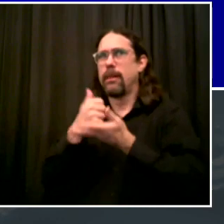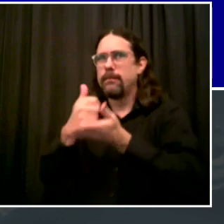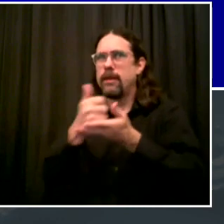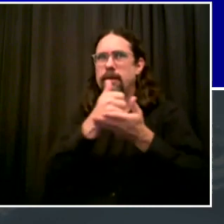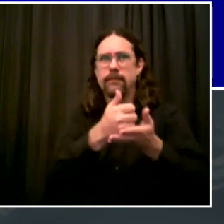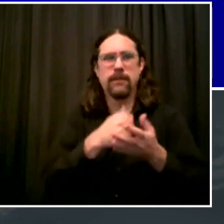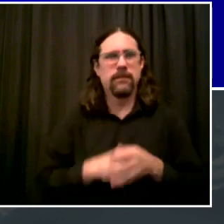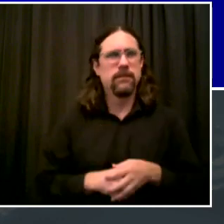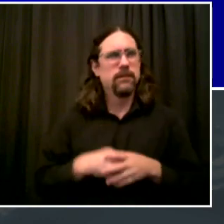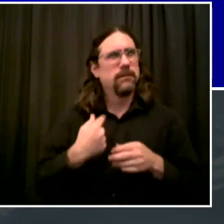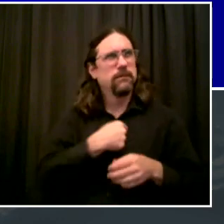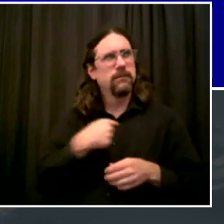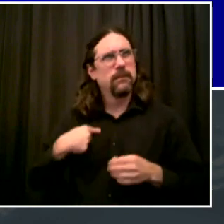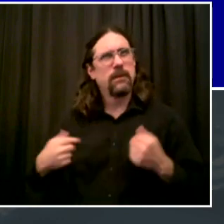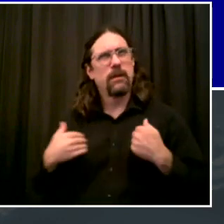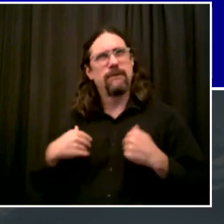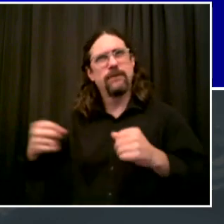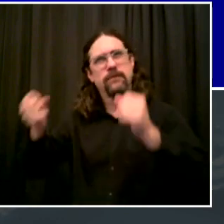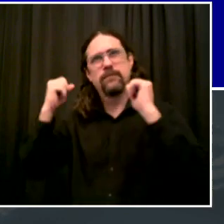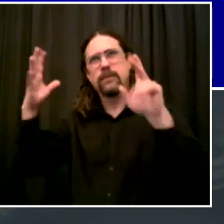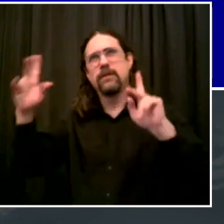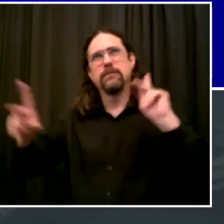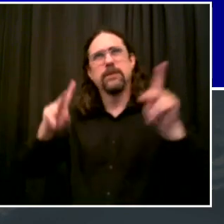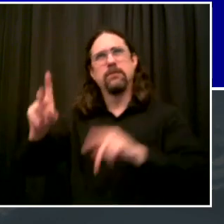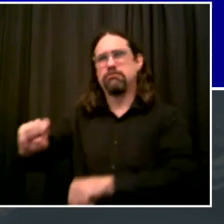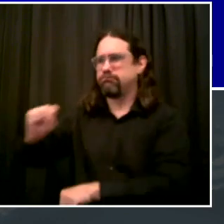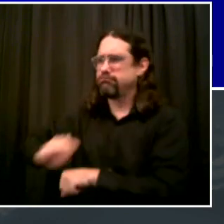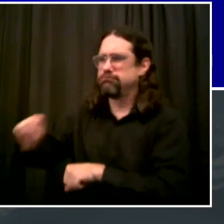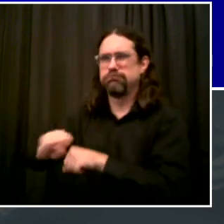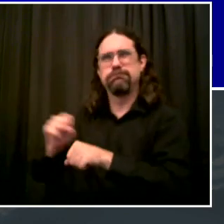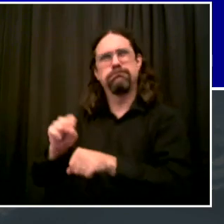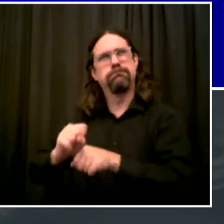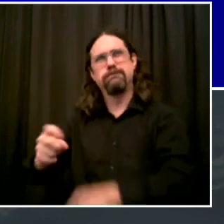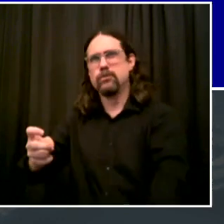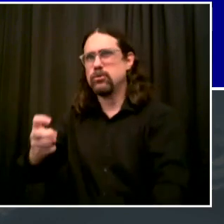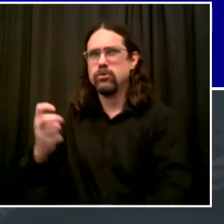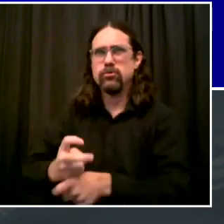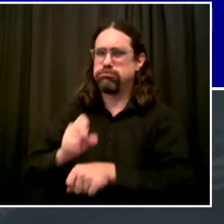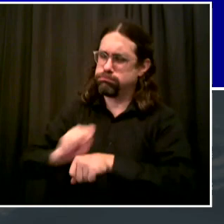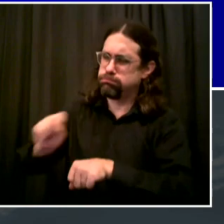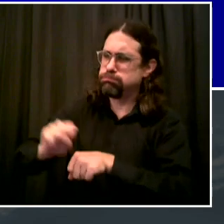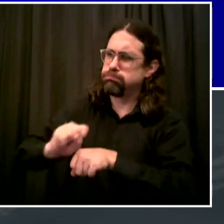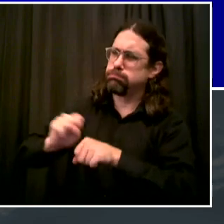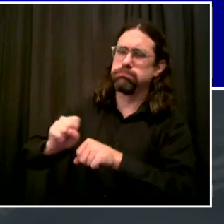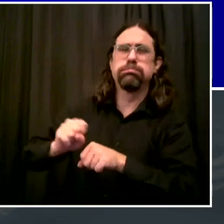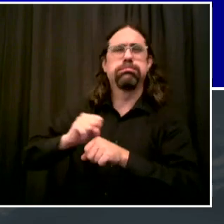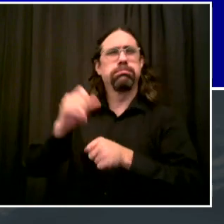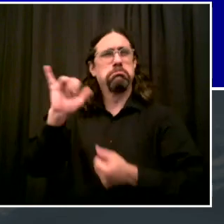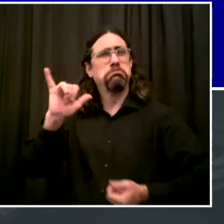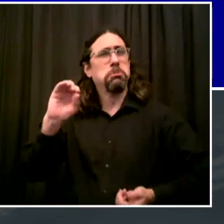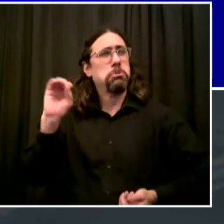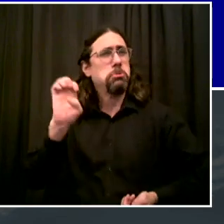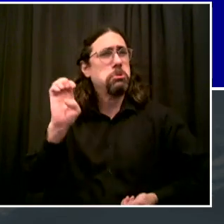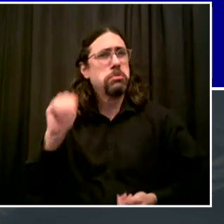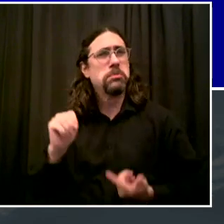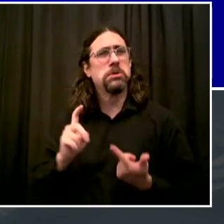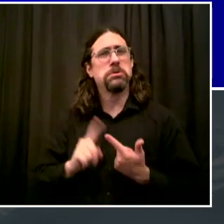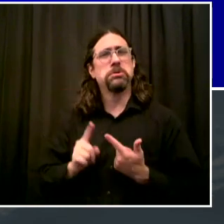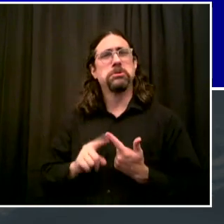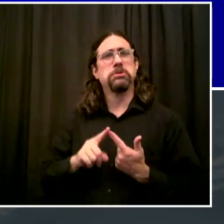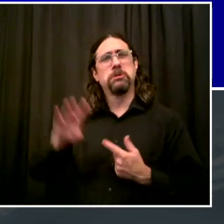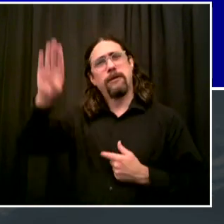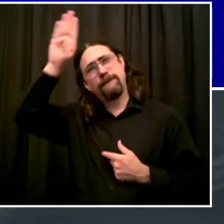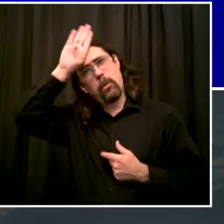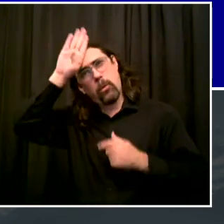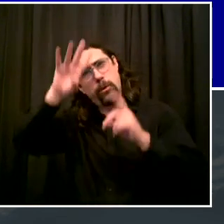protection, FDNY. Everyone has a common cause to make sure New Yorkers are safe. And we understand we have to do